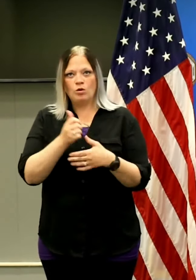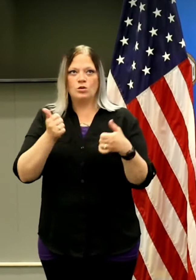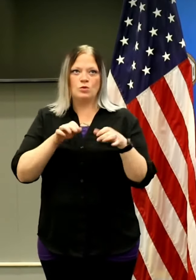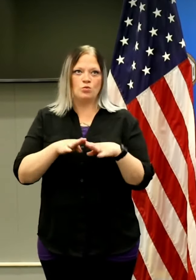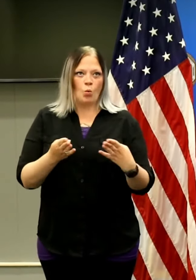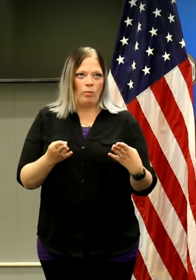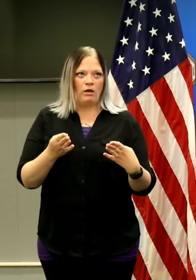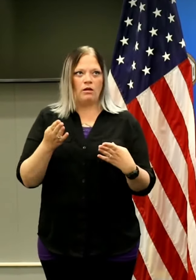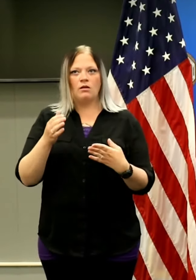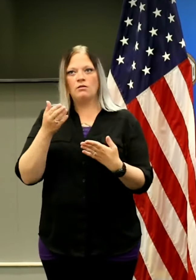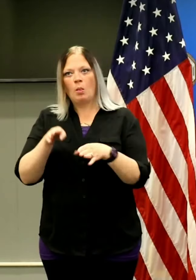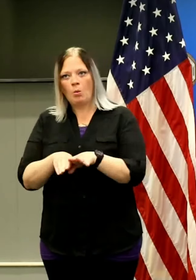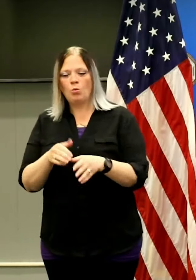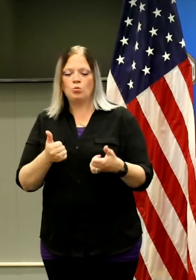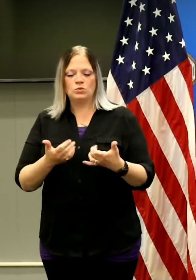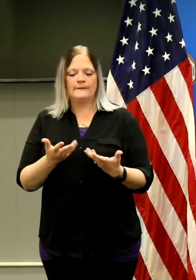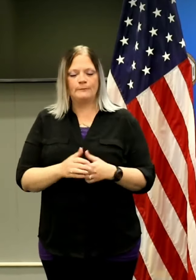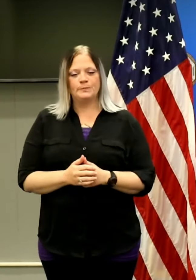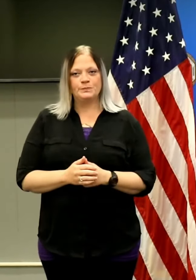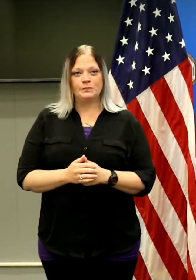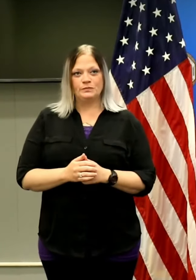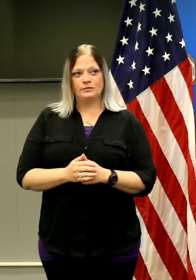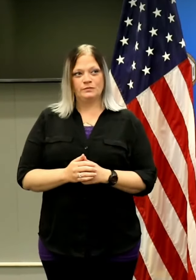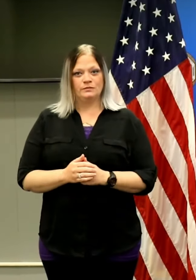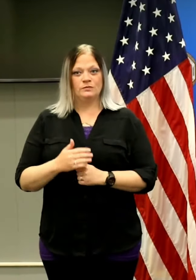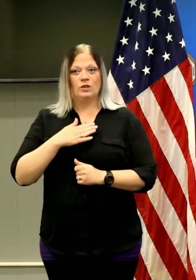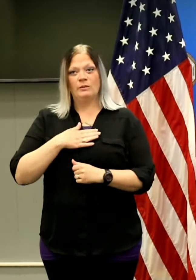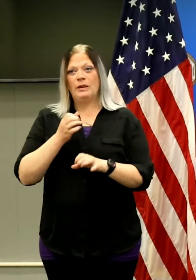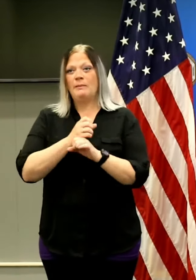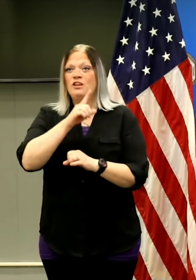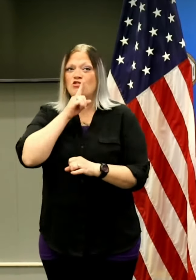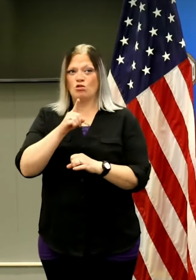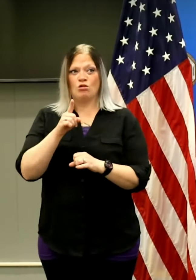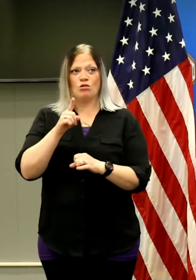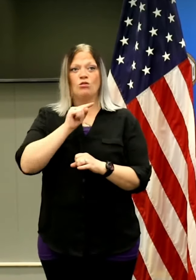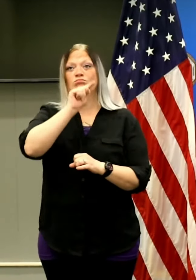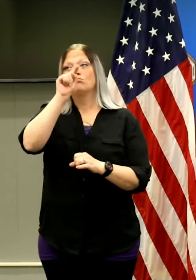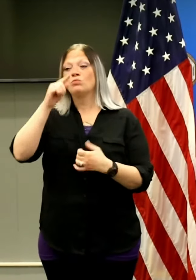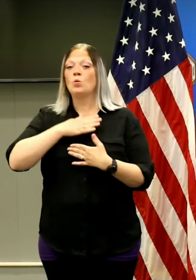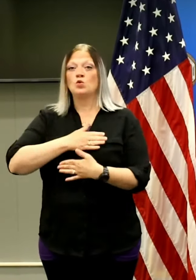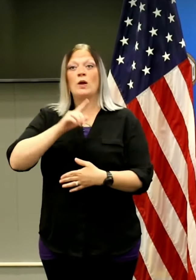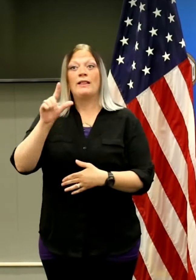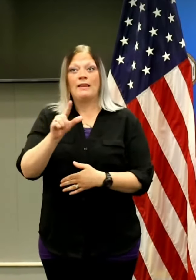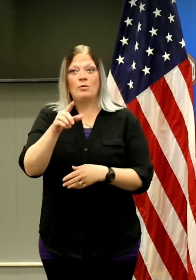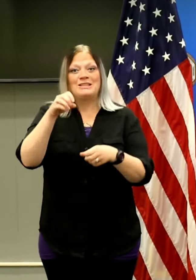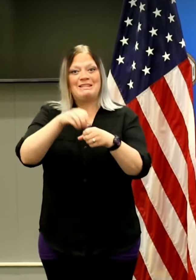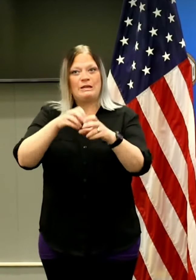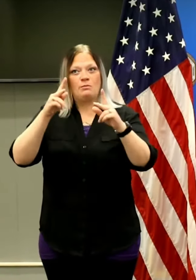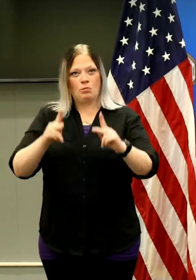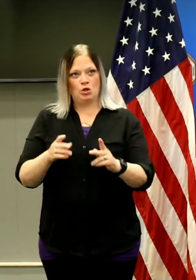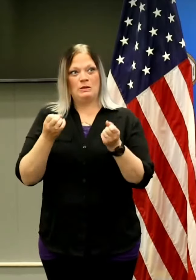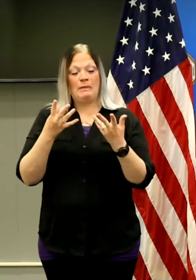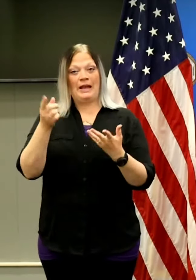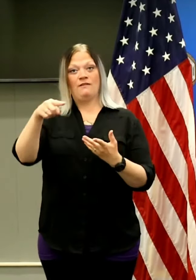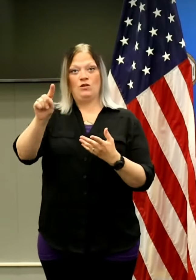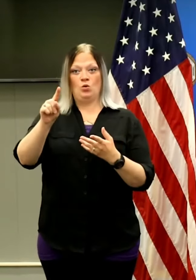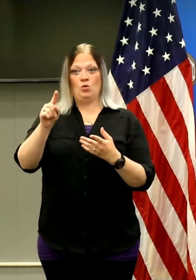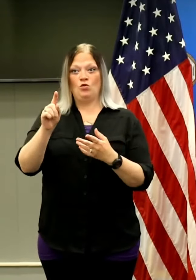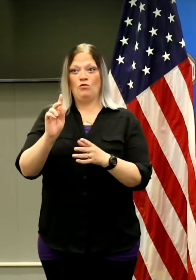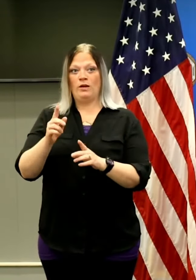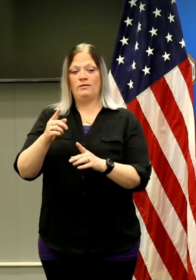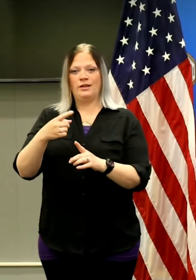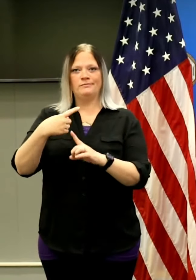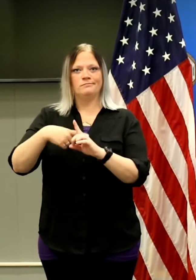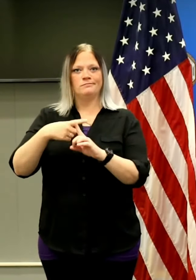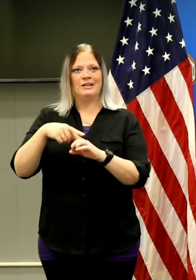are open, which are not. So please make sure you get out there and enjoy your libraries in person. I know many of you have been taking books out,